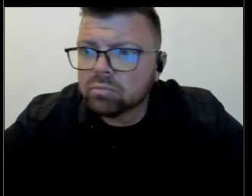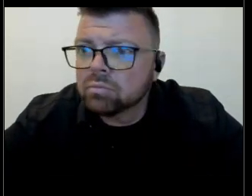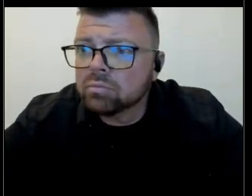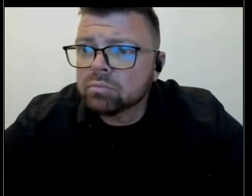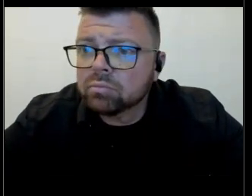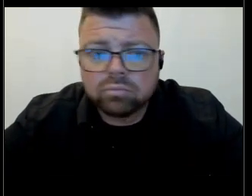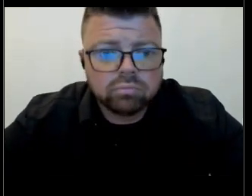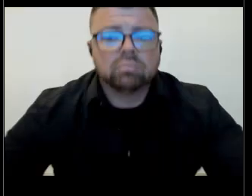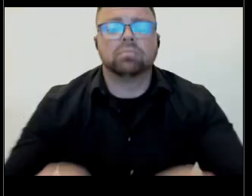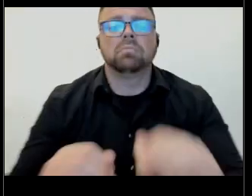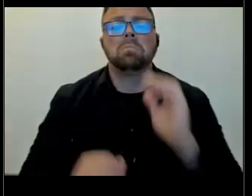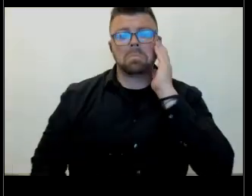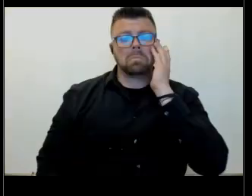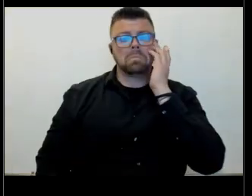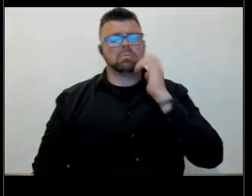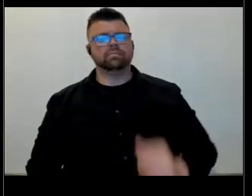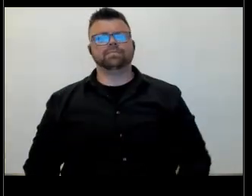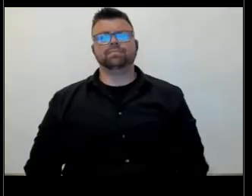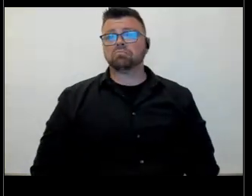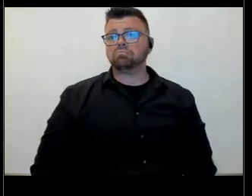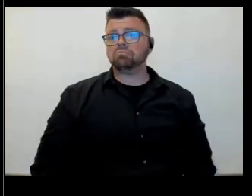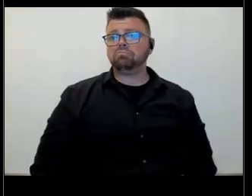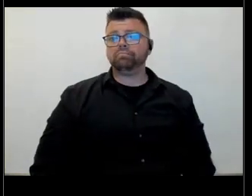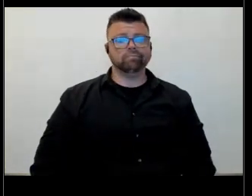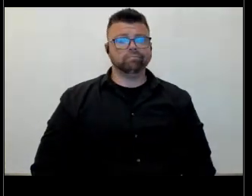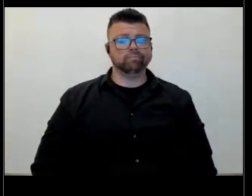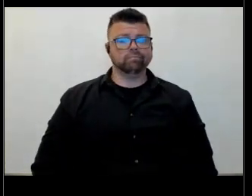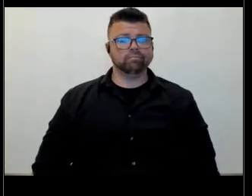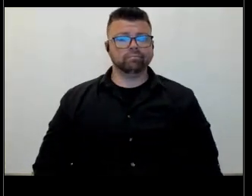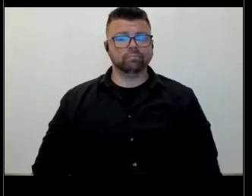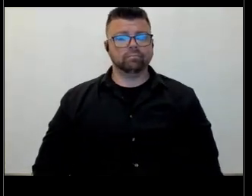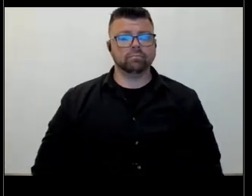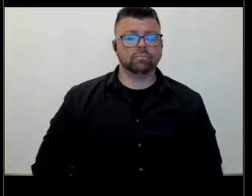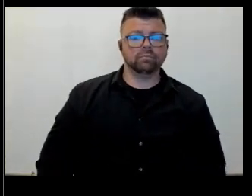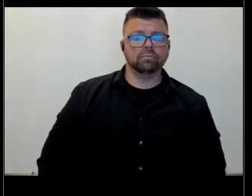All right, give a few more moments to get your selections in.